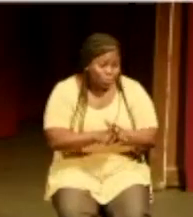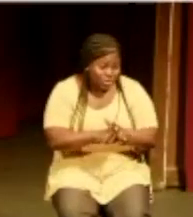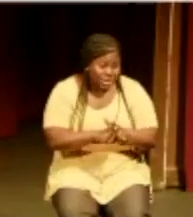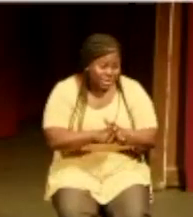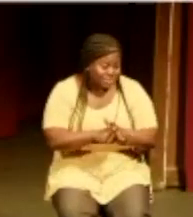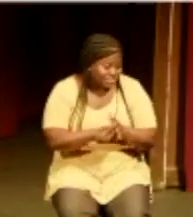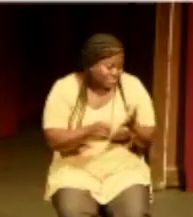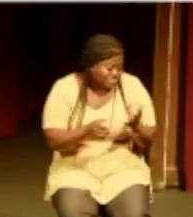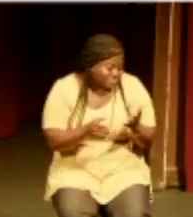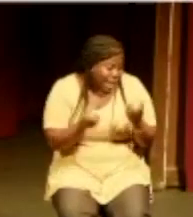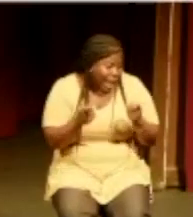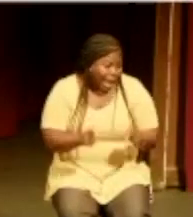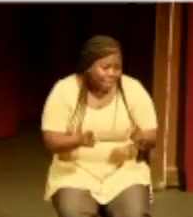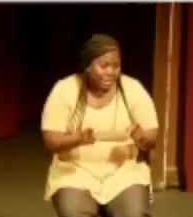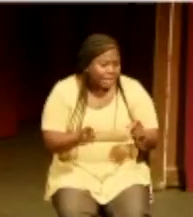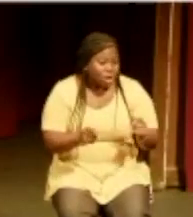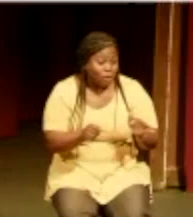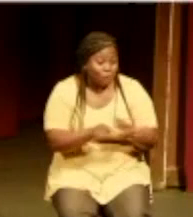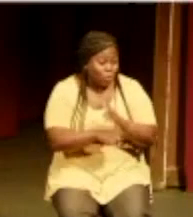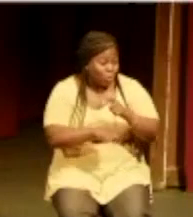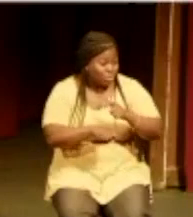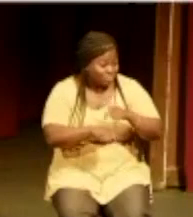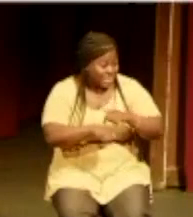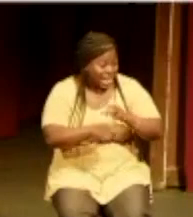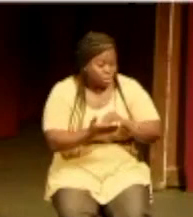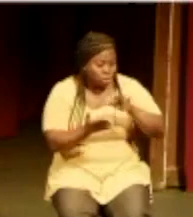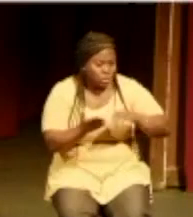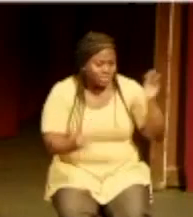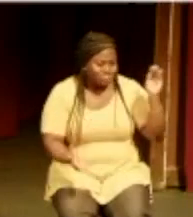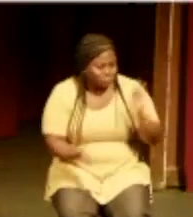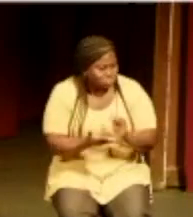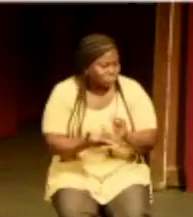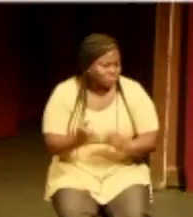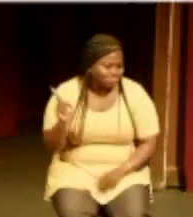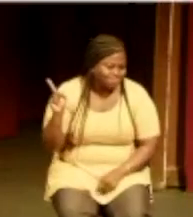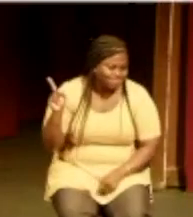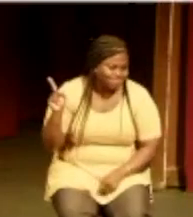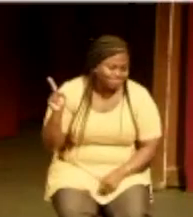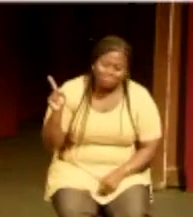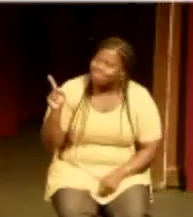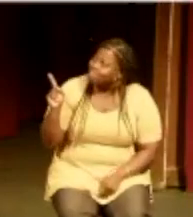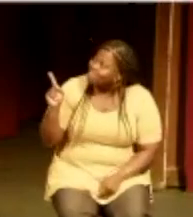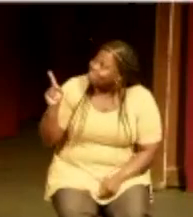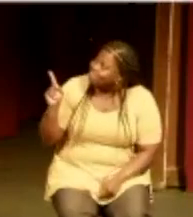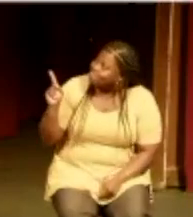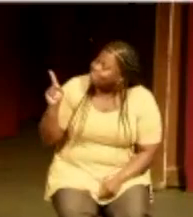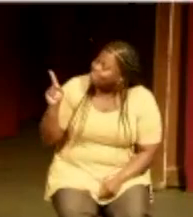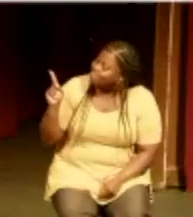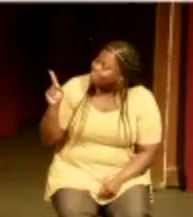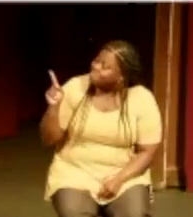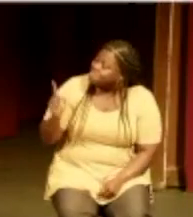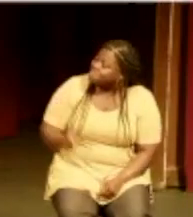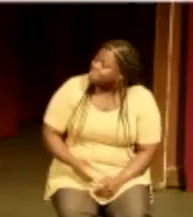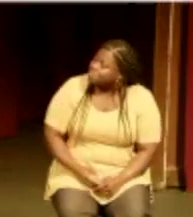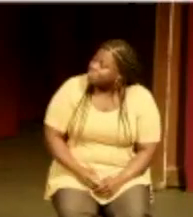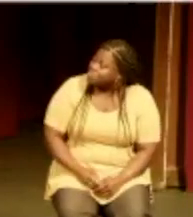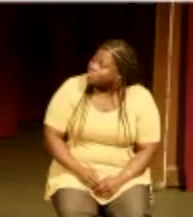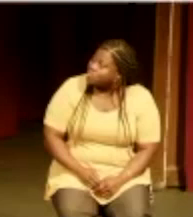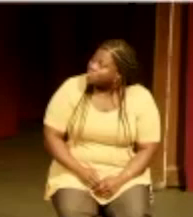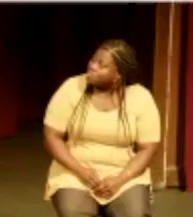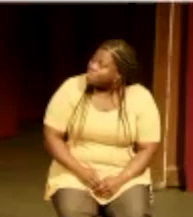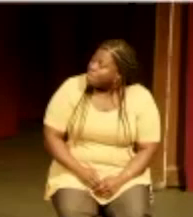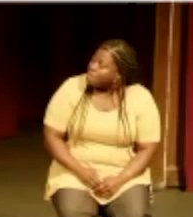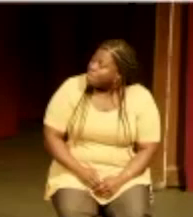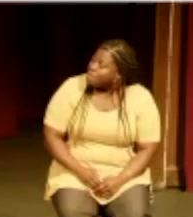students. And that was made up, as you'll see in another slide or two, that was made up a lot with students that would have been full-time